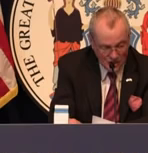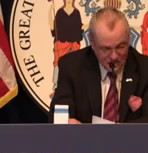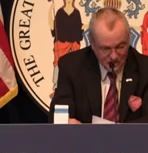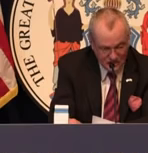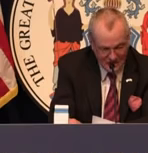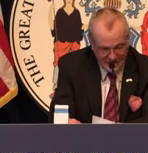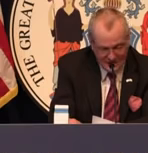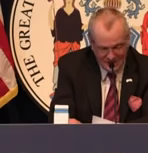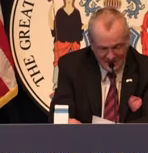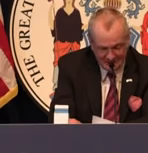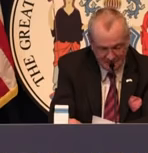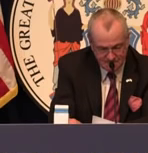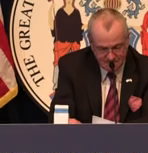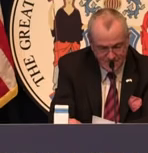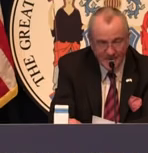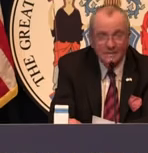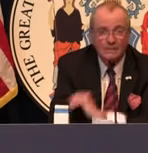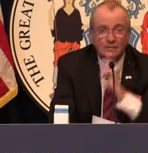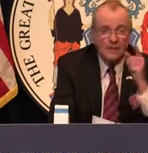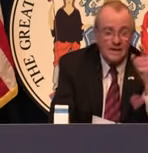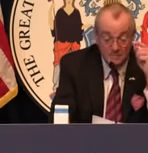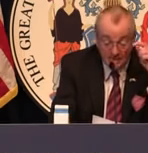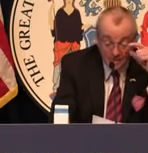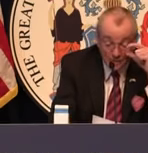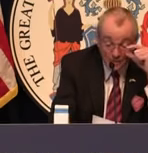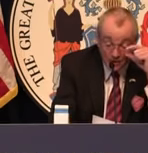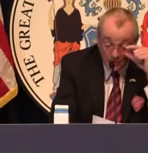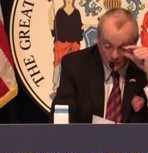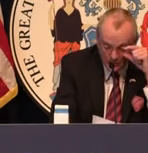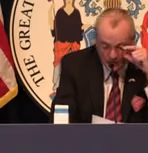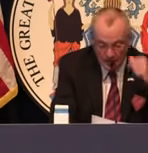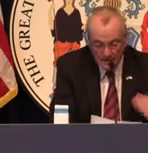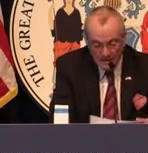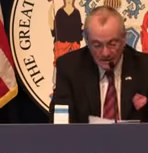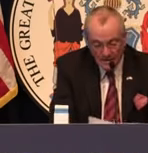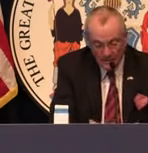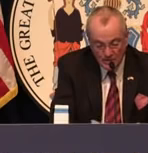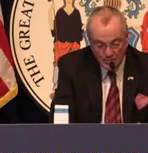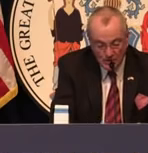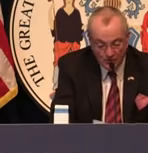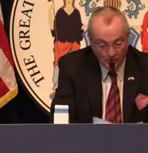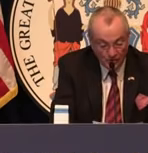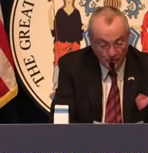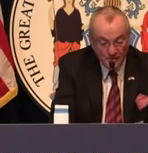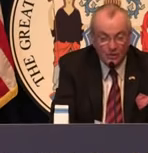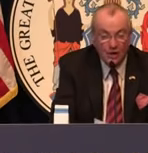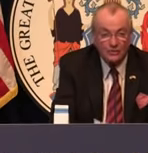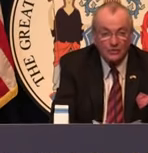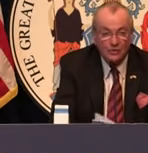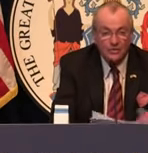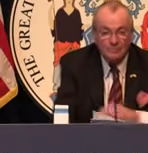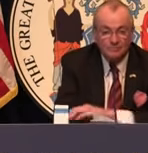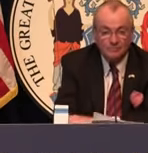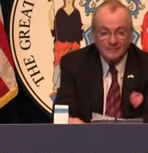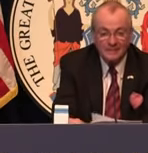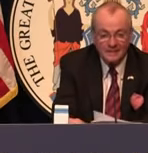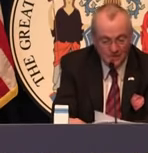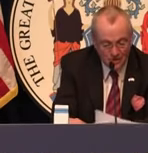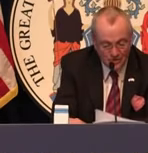11,880 lost lives. Let's take a minute to remember several of these precious souls we have lost. First